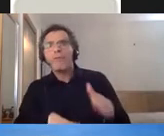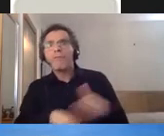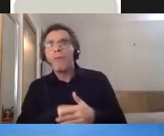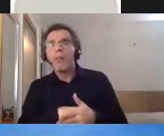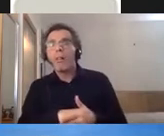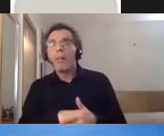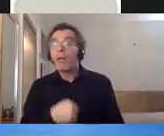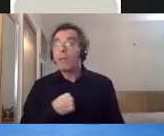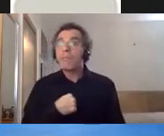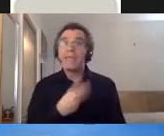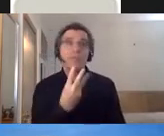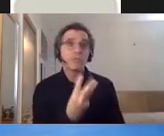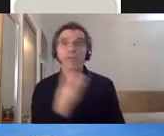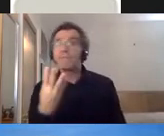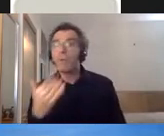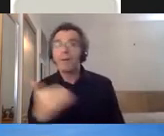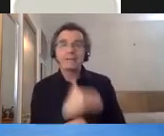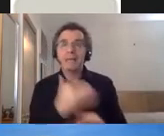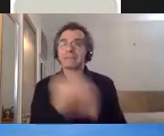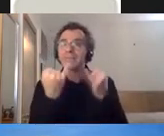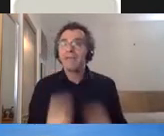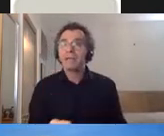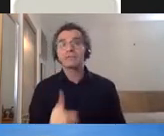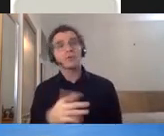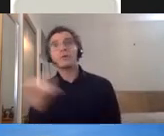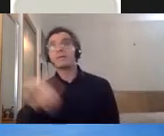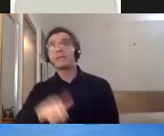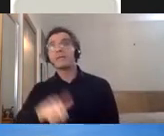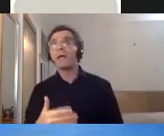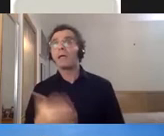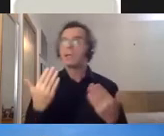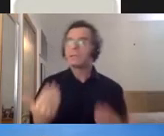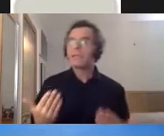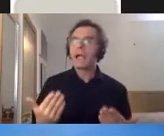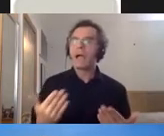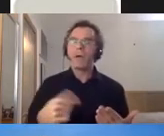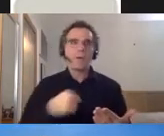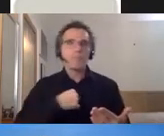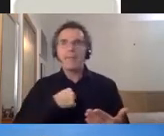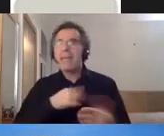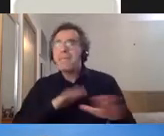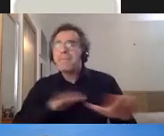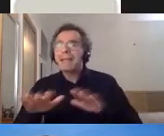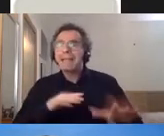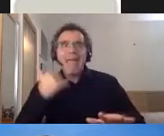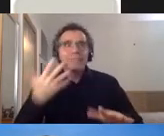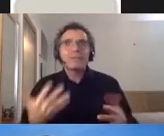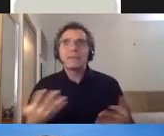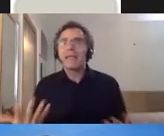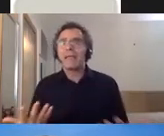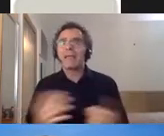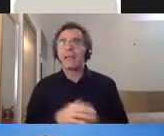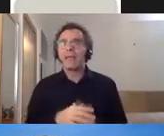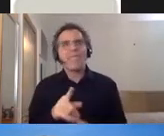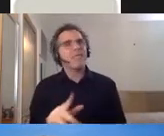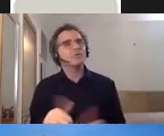I've done about 3 or 4. So yeah, it's now got to the point where I'm nearly panicking every day because of it, which is